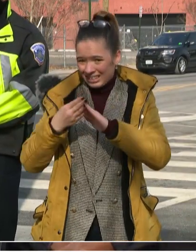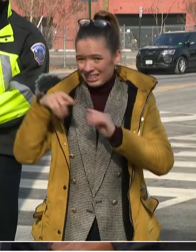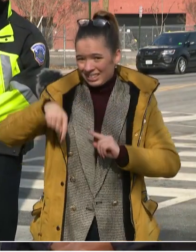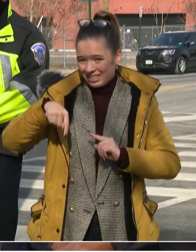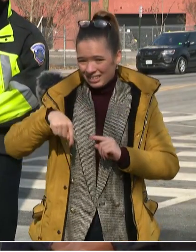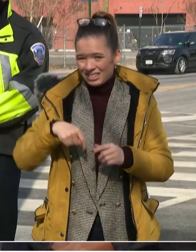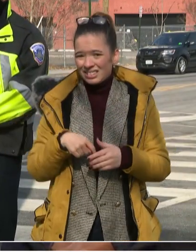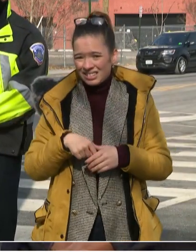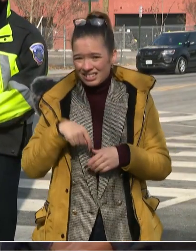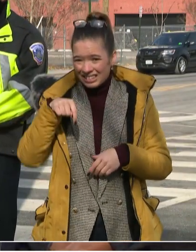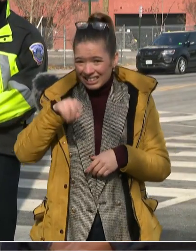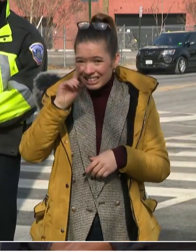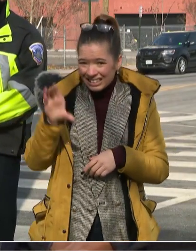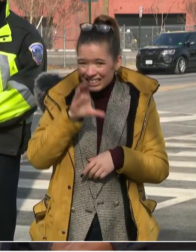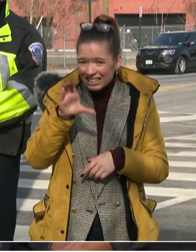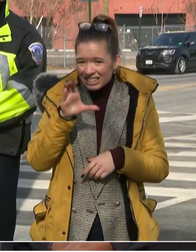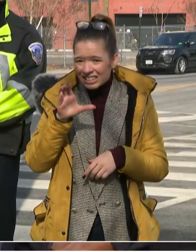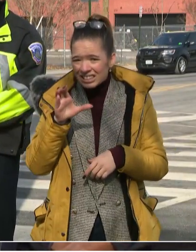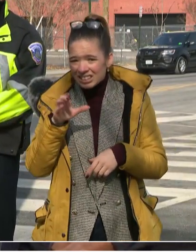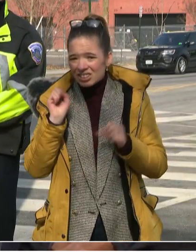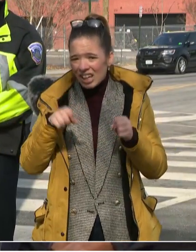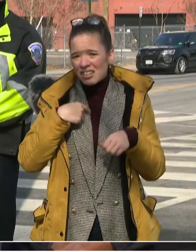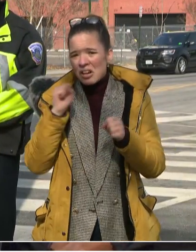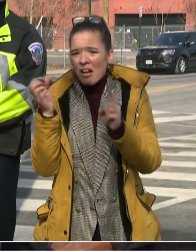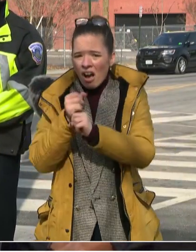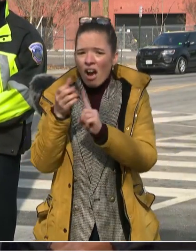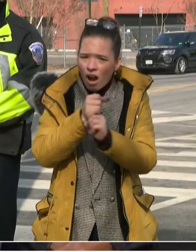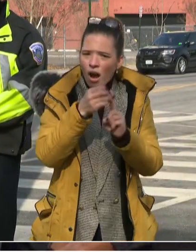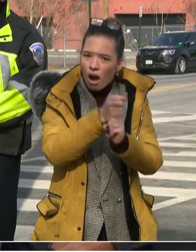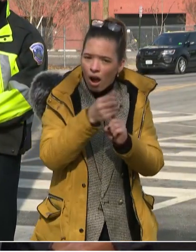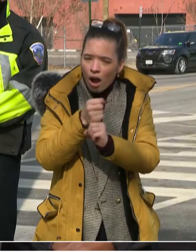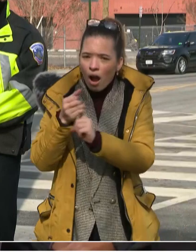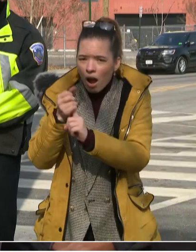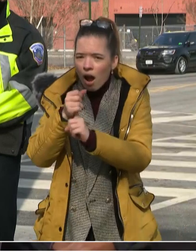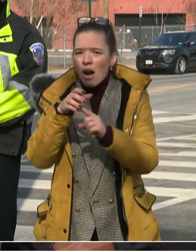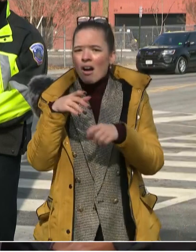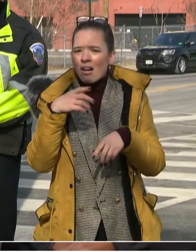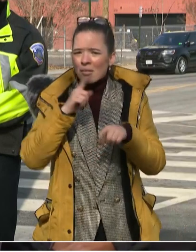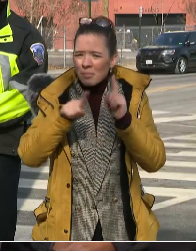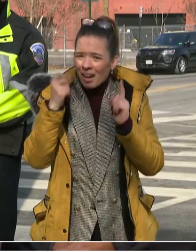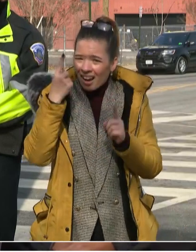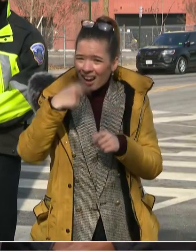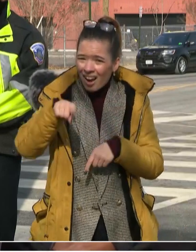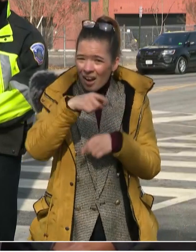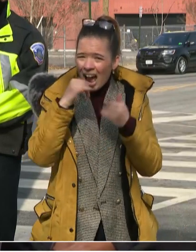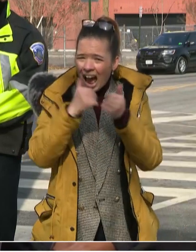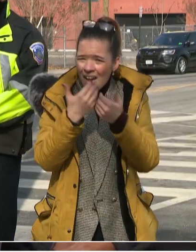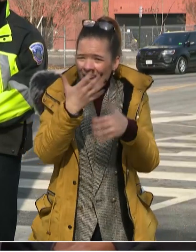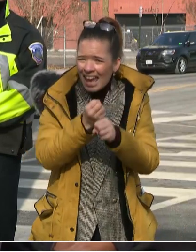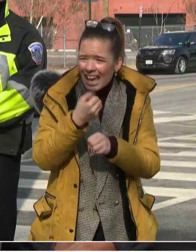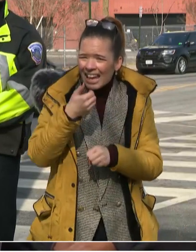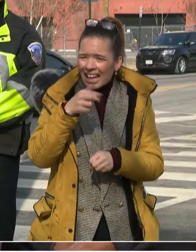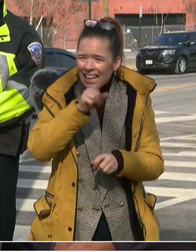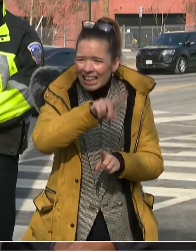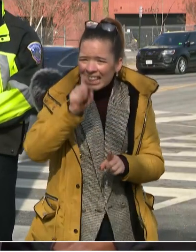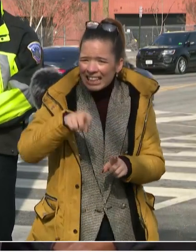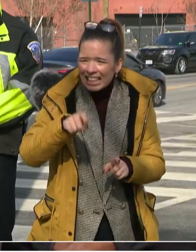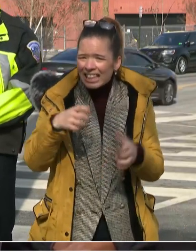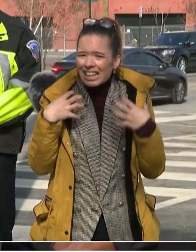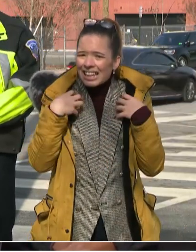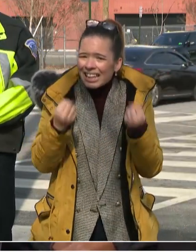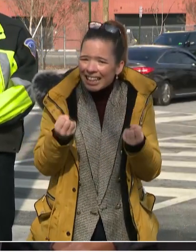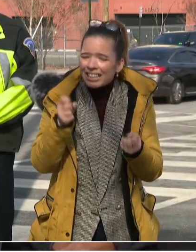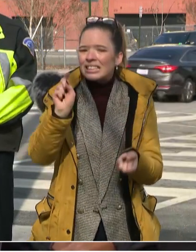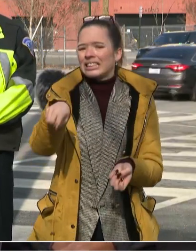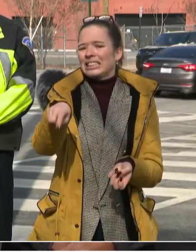And yeah, we can arrest people and arrest people and arrest people, but are the children receiving the things that they need, the healing that they need?